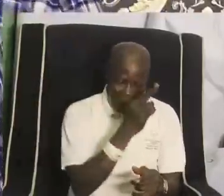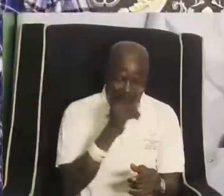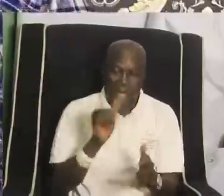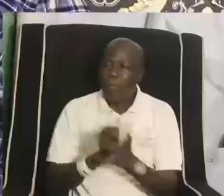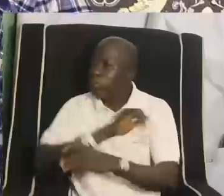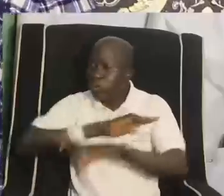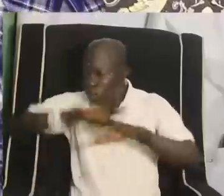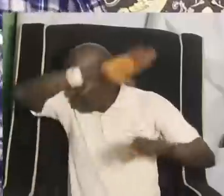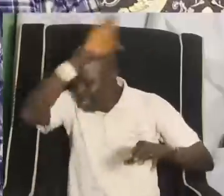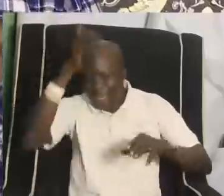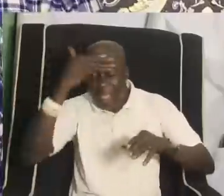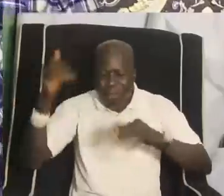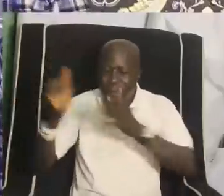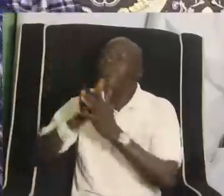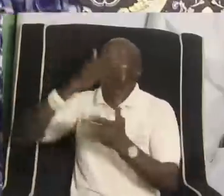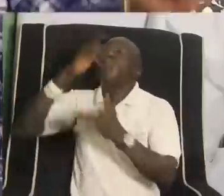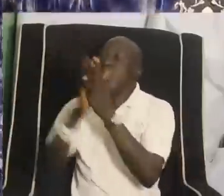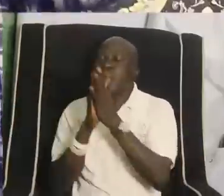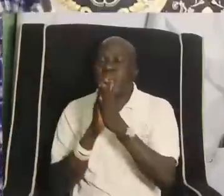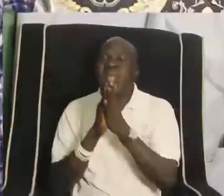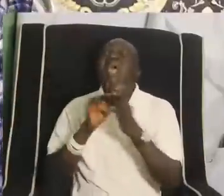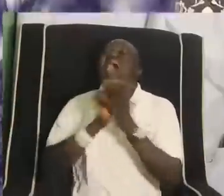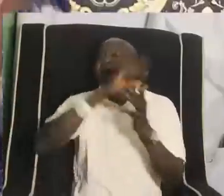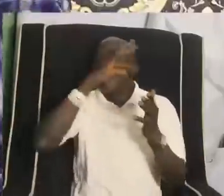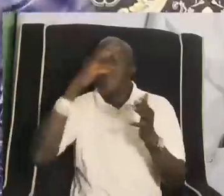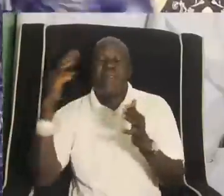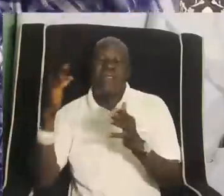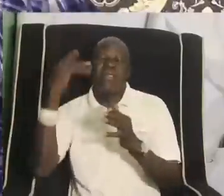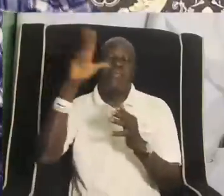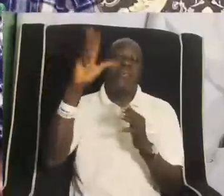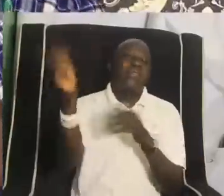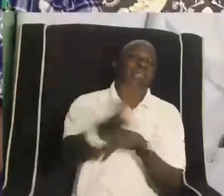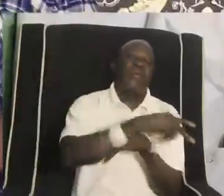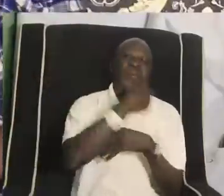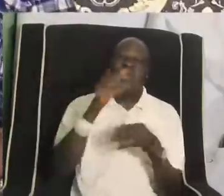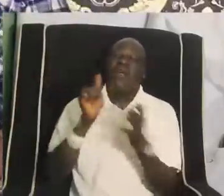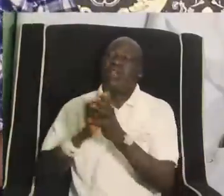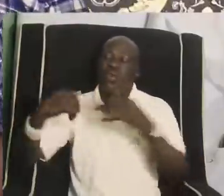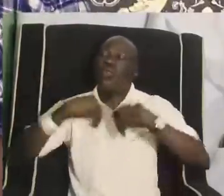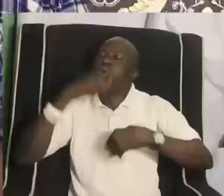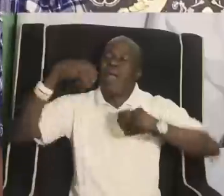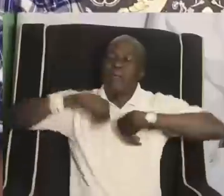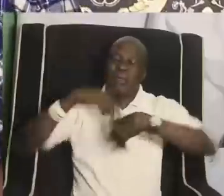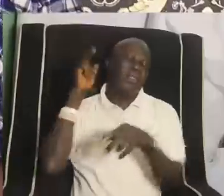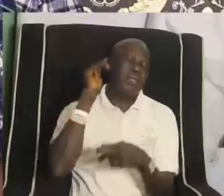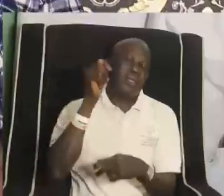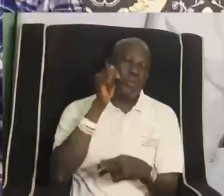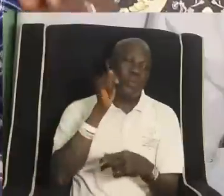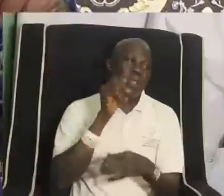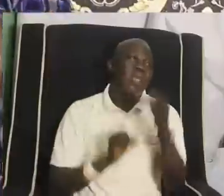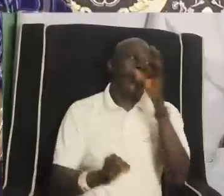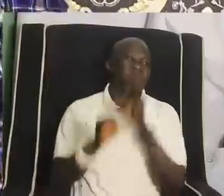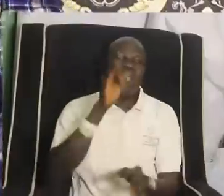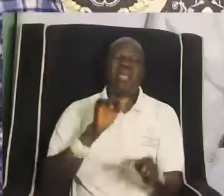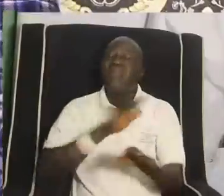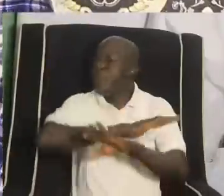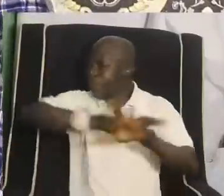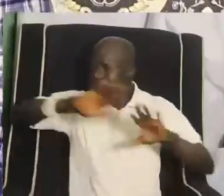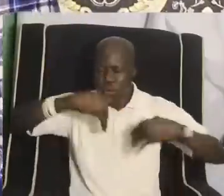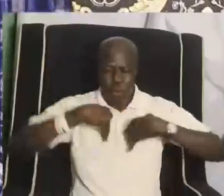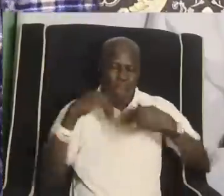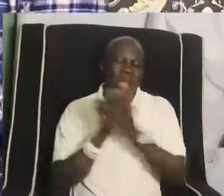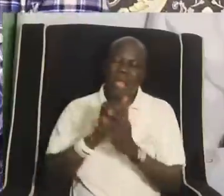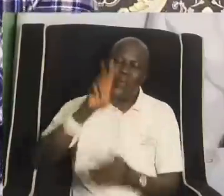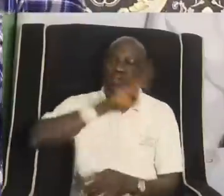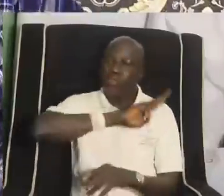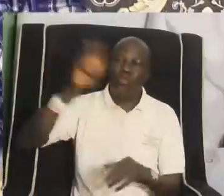Oh, gbono gbadua. You must not pray. Awon ojo meta yi. This 3 days for prayer. I not have testimony. To ba ti ni egbe o meje o bo